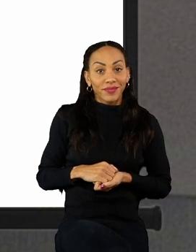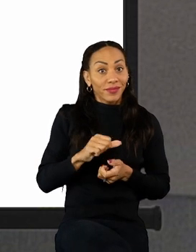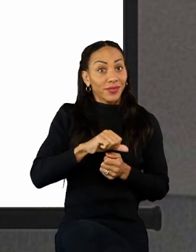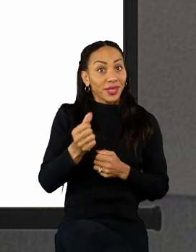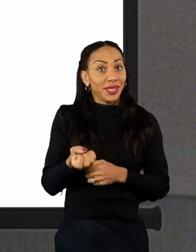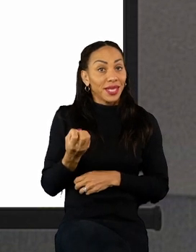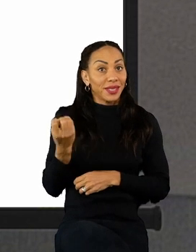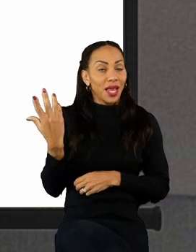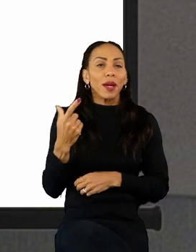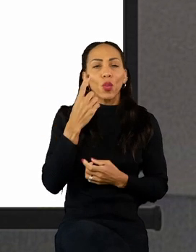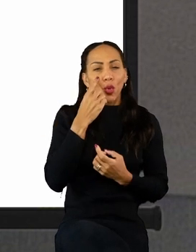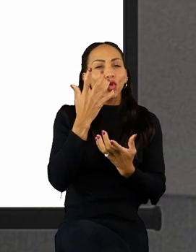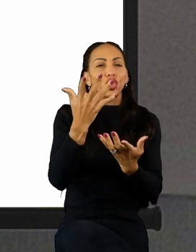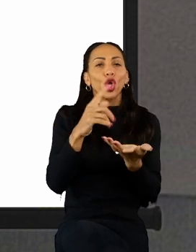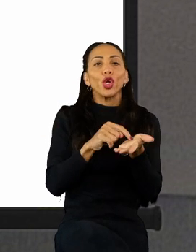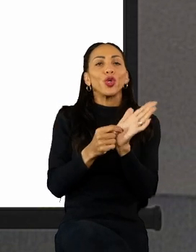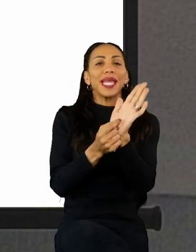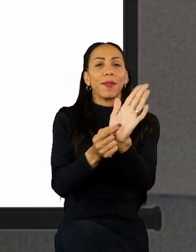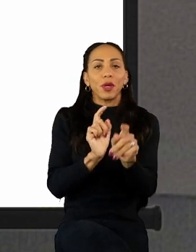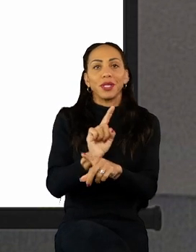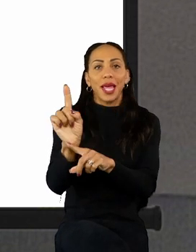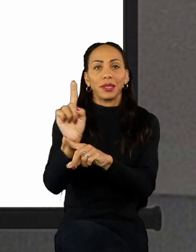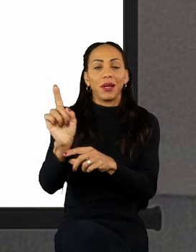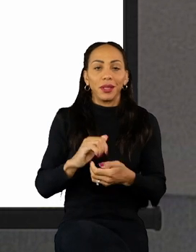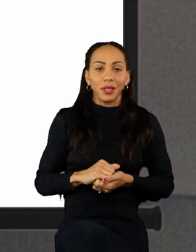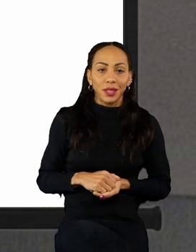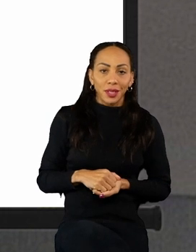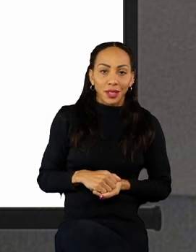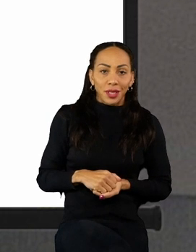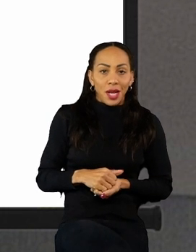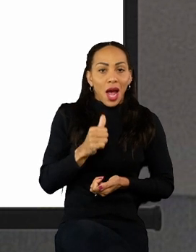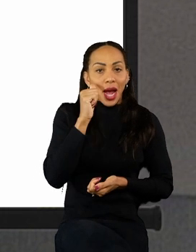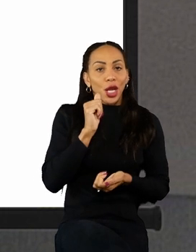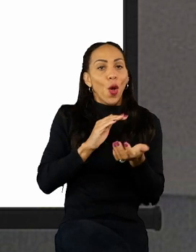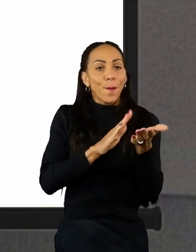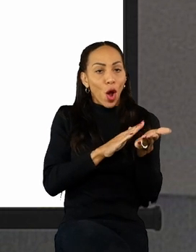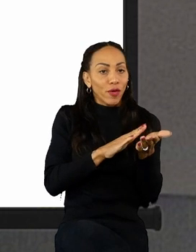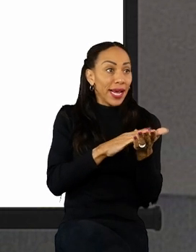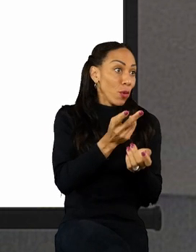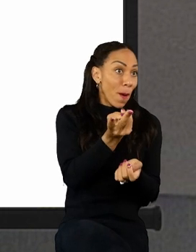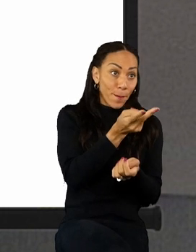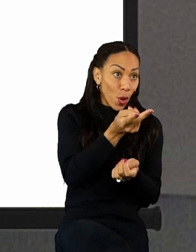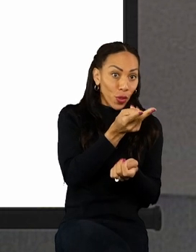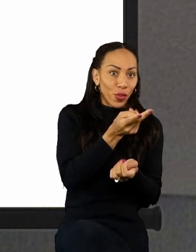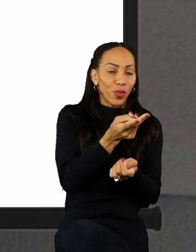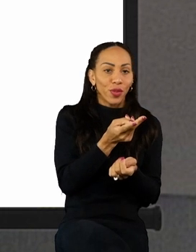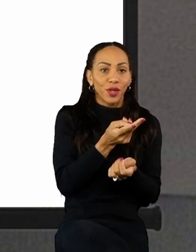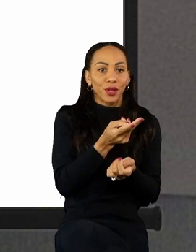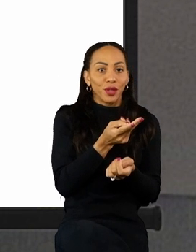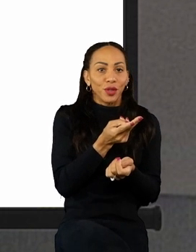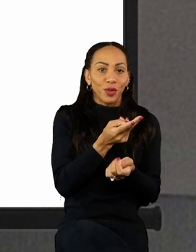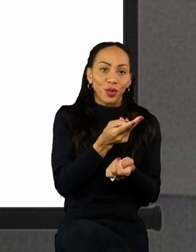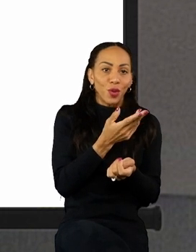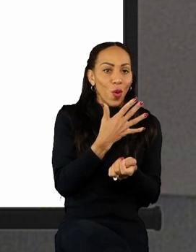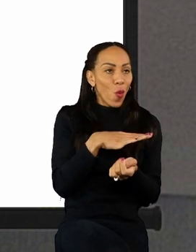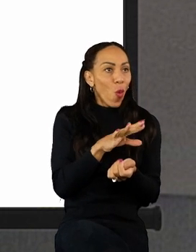Do you want to go to the next slide? We're going to show you some demos as well later on, and hopefully I know that Mari and Mauna both had the opportunity to